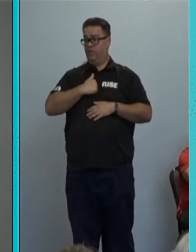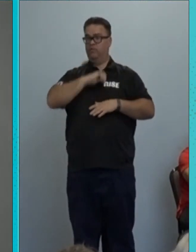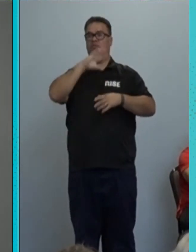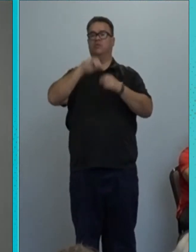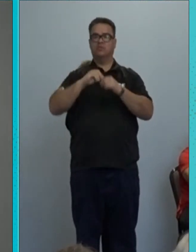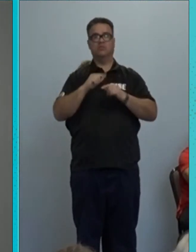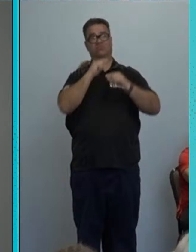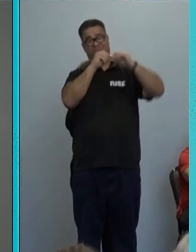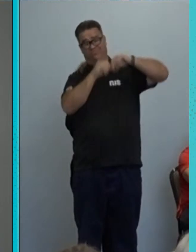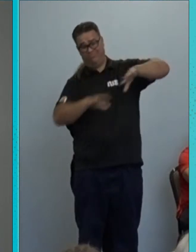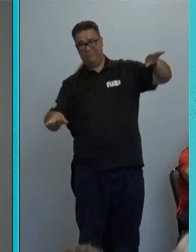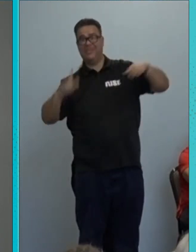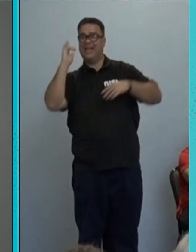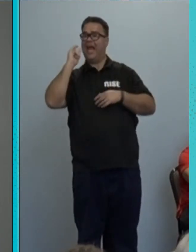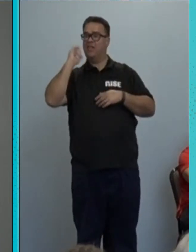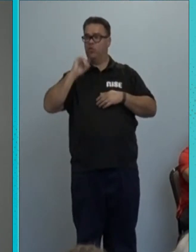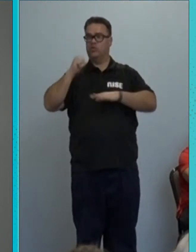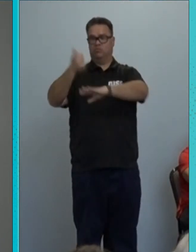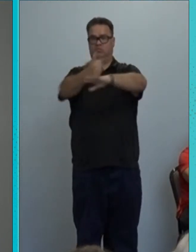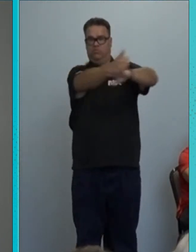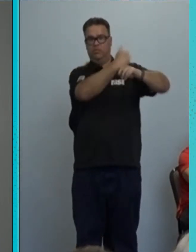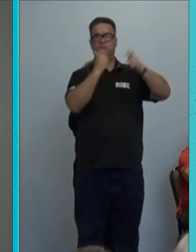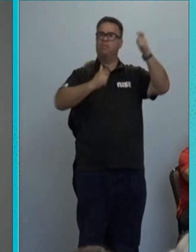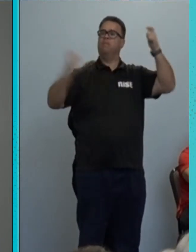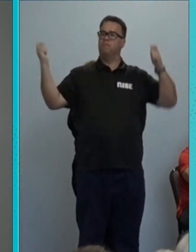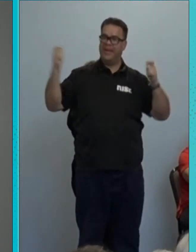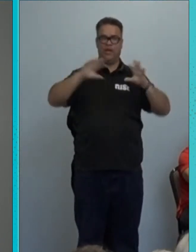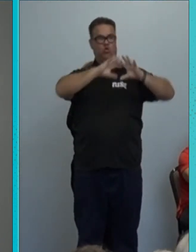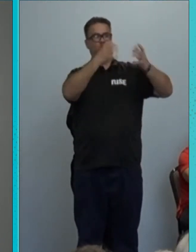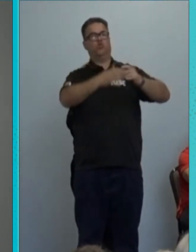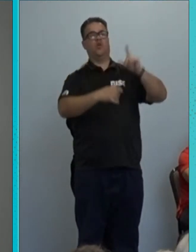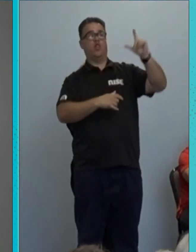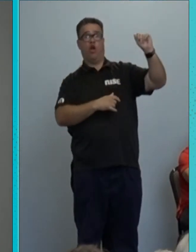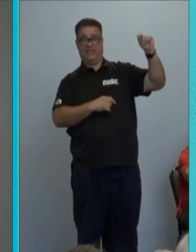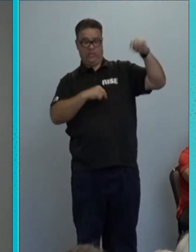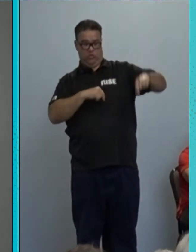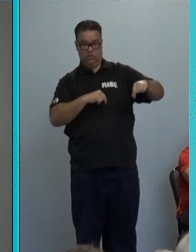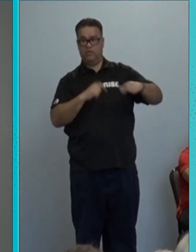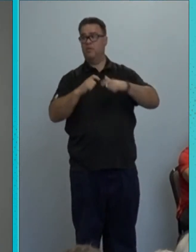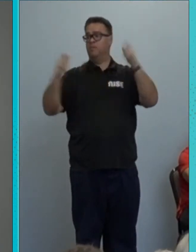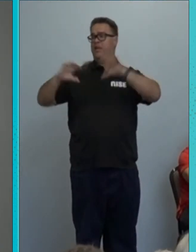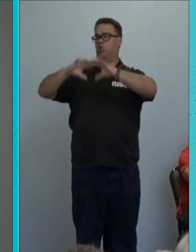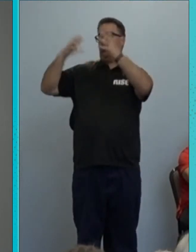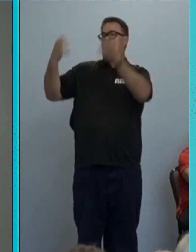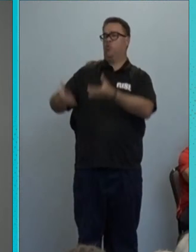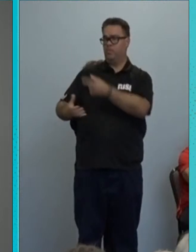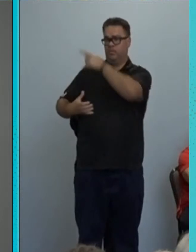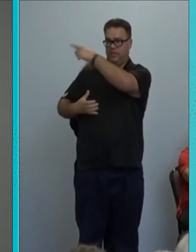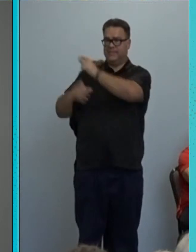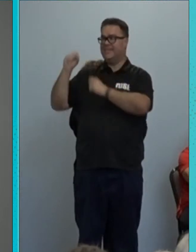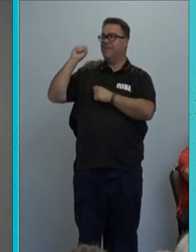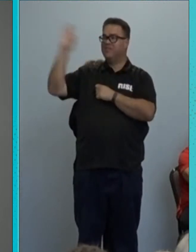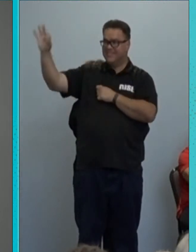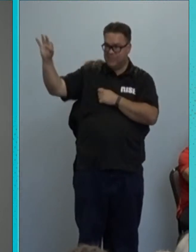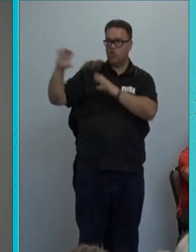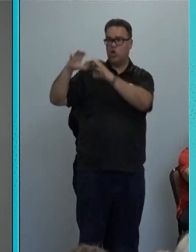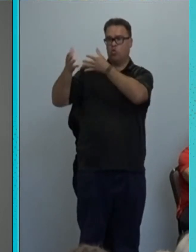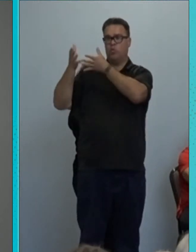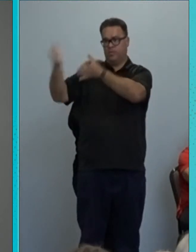and down California. We have a huge bureau in Los Angeles. We have a really big bureau in San